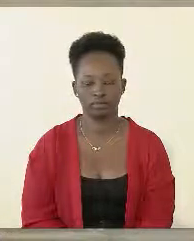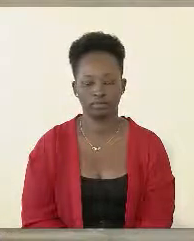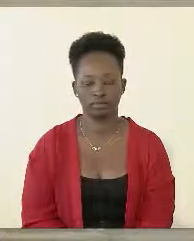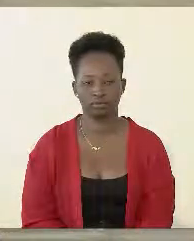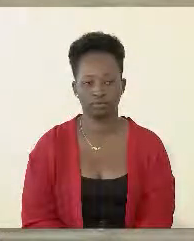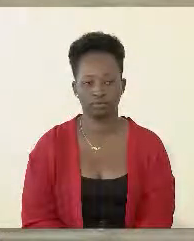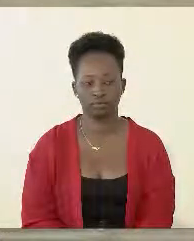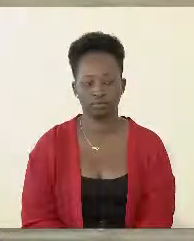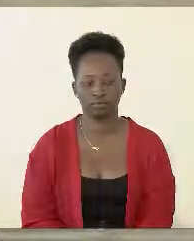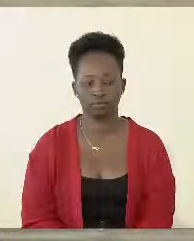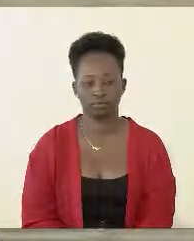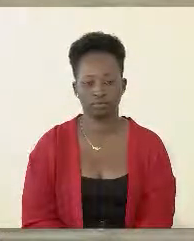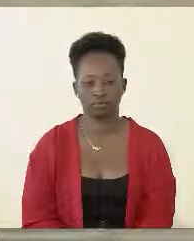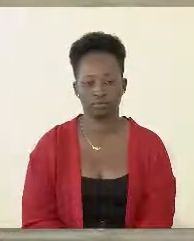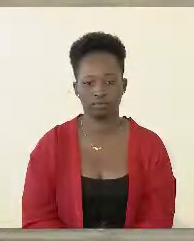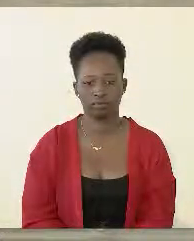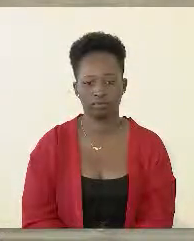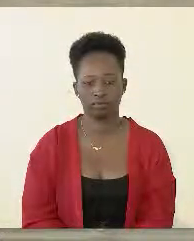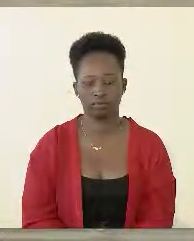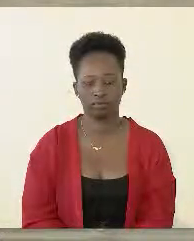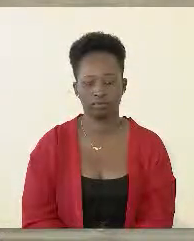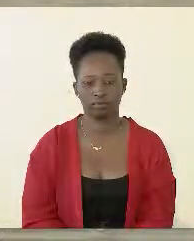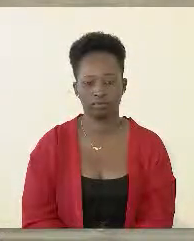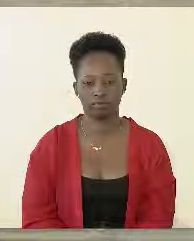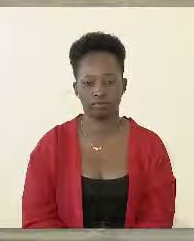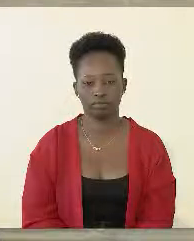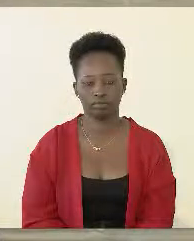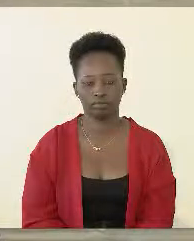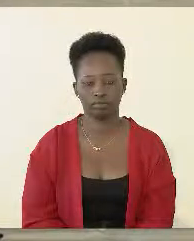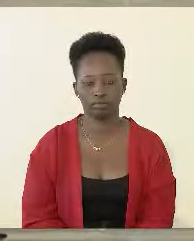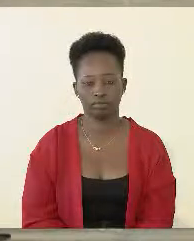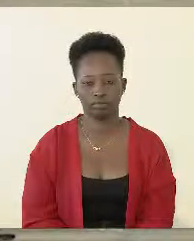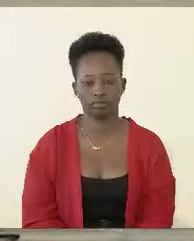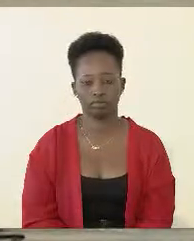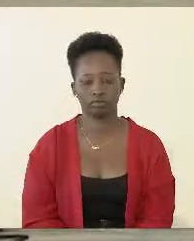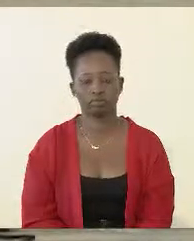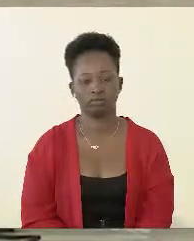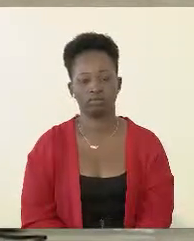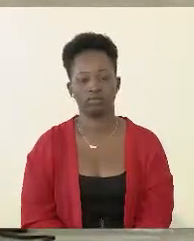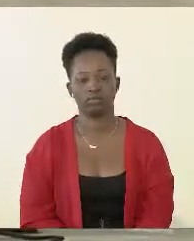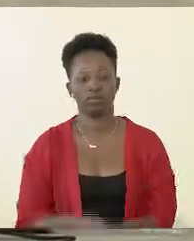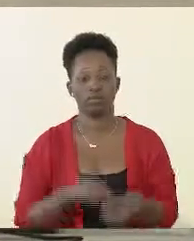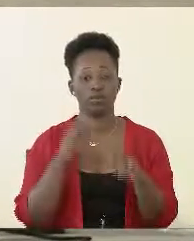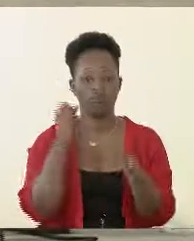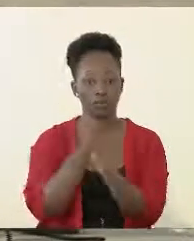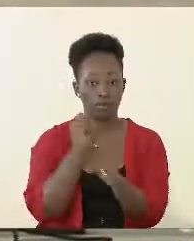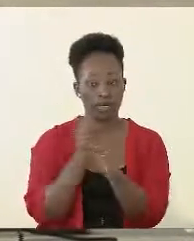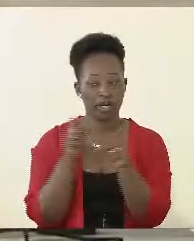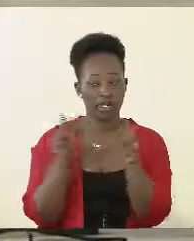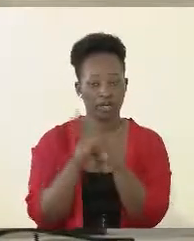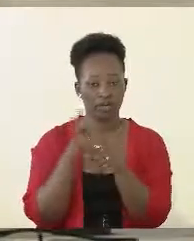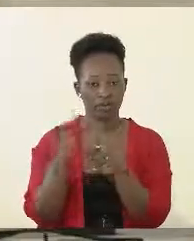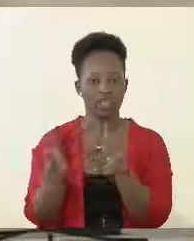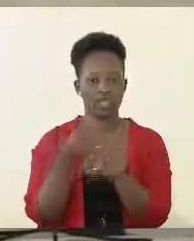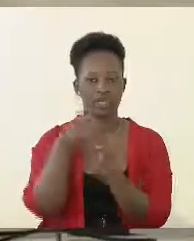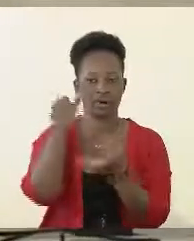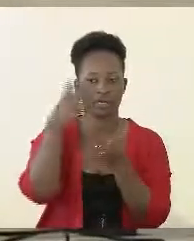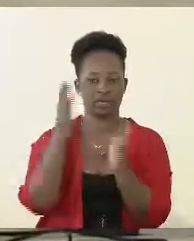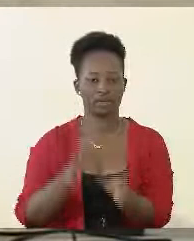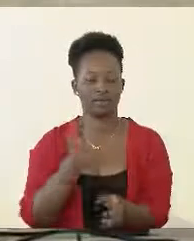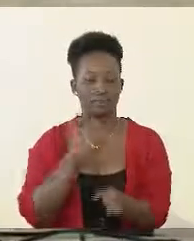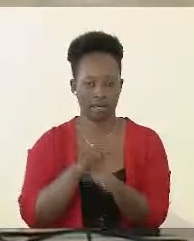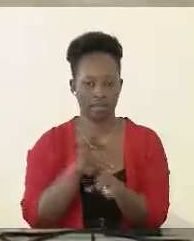business. To expand the market share of the business. In this case, you'll be able to win many customers. And the more customers you